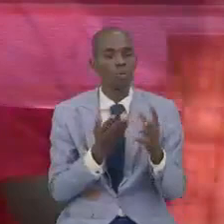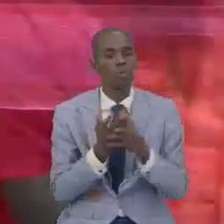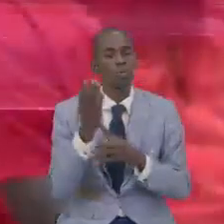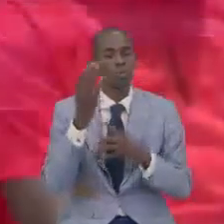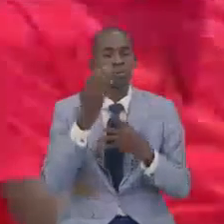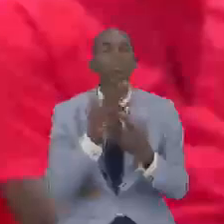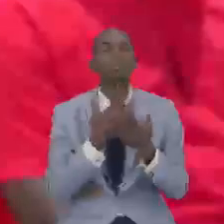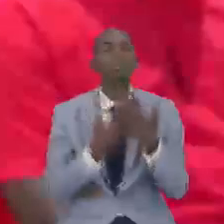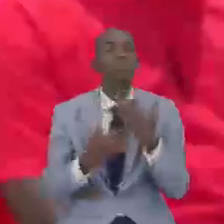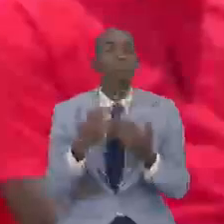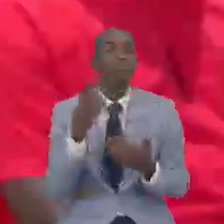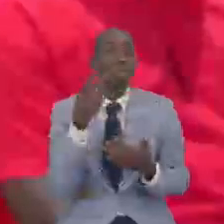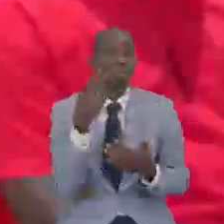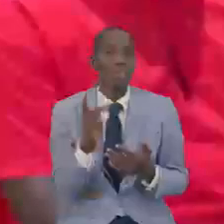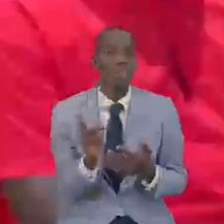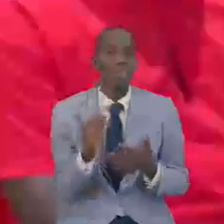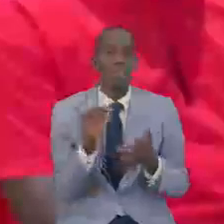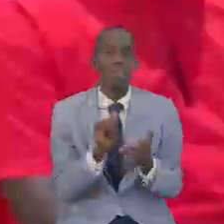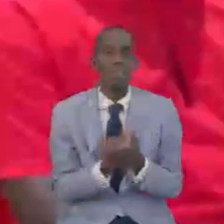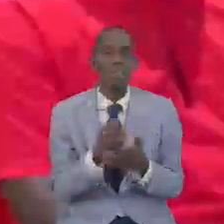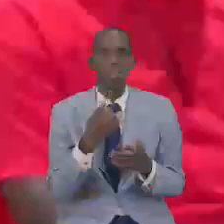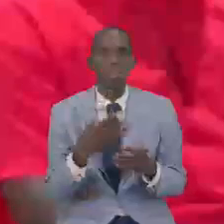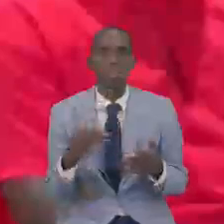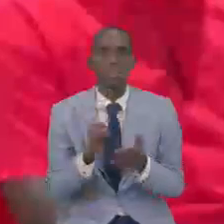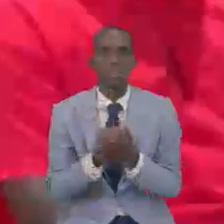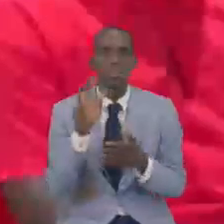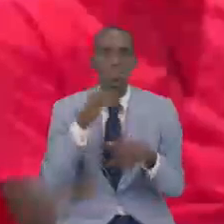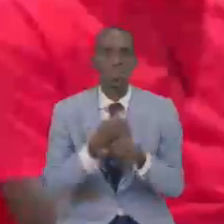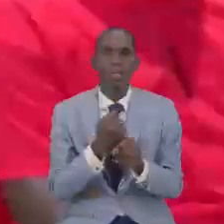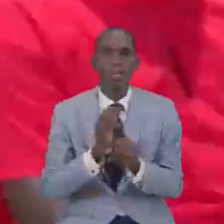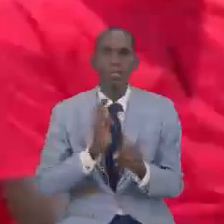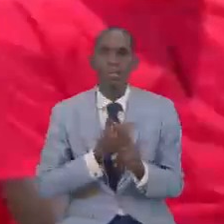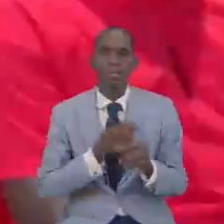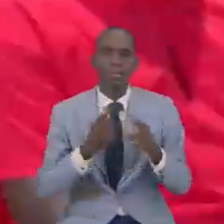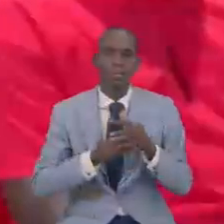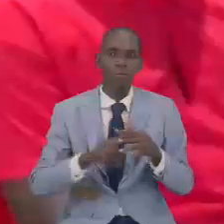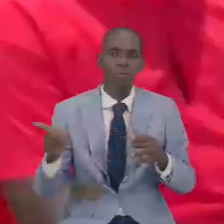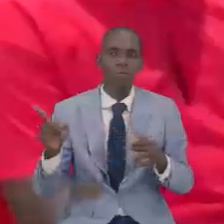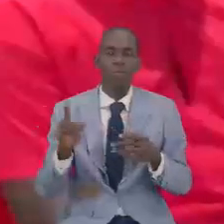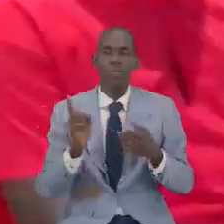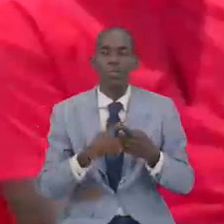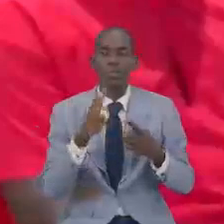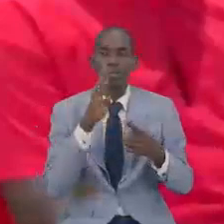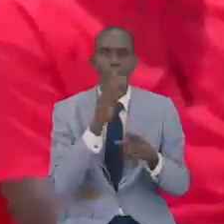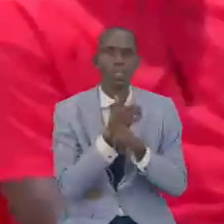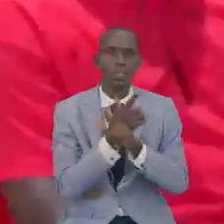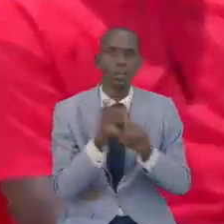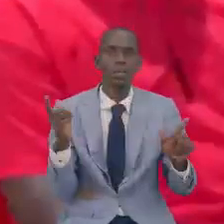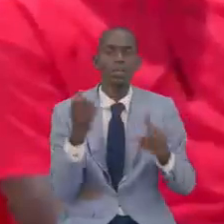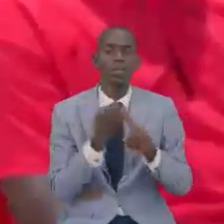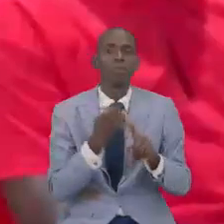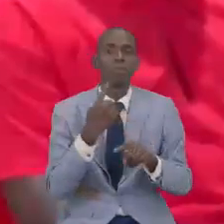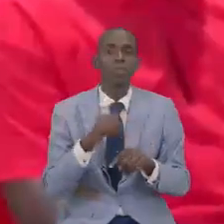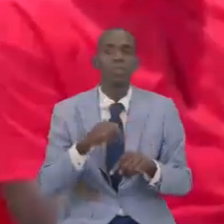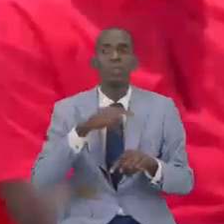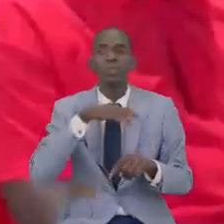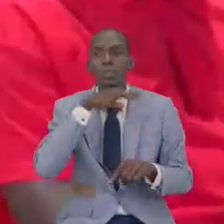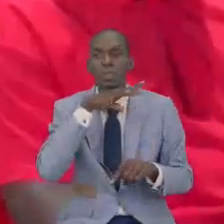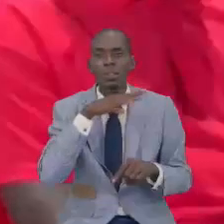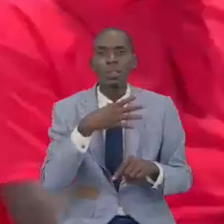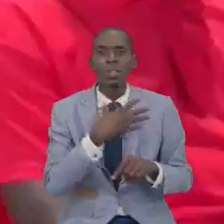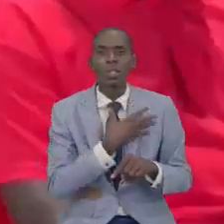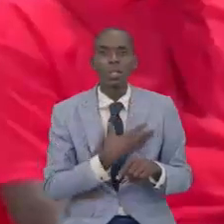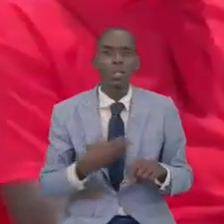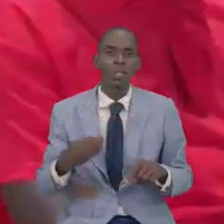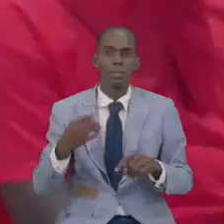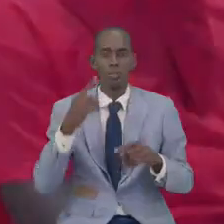to us will make us escape, will make us to be liberated from the corruption that is